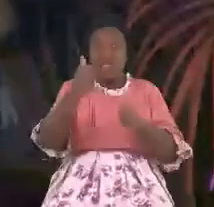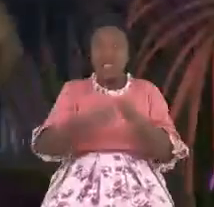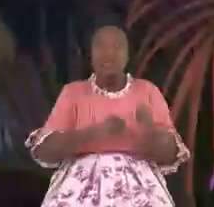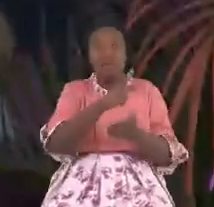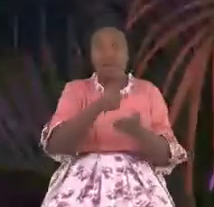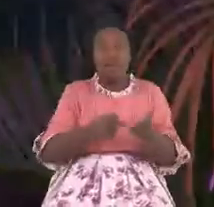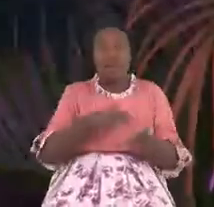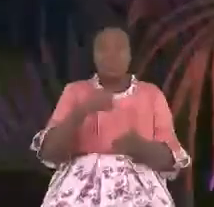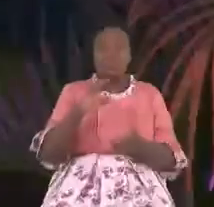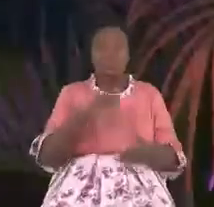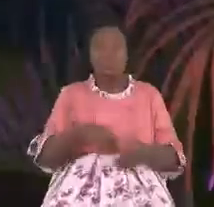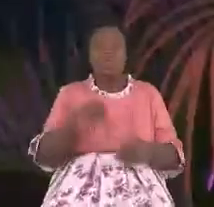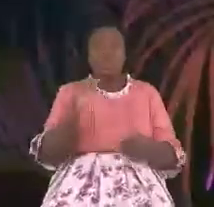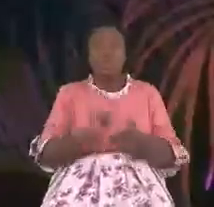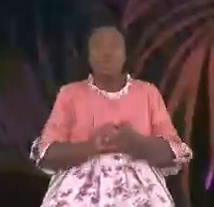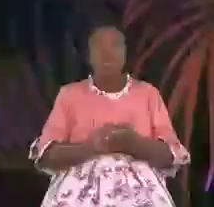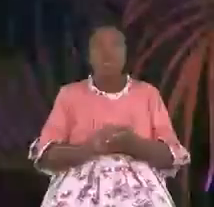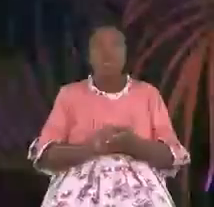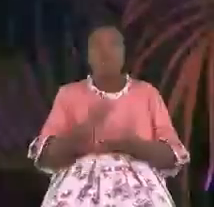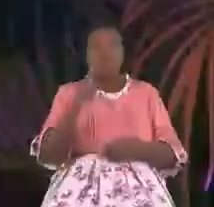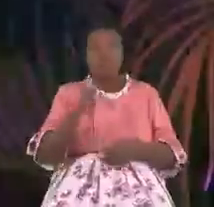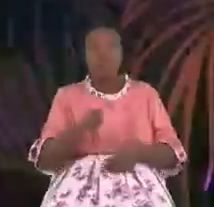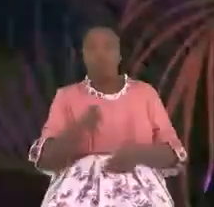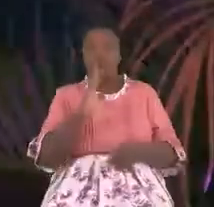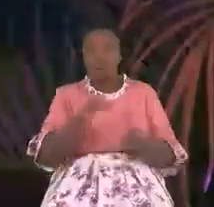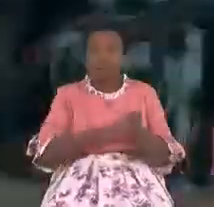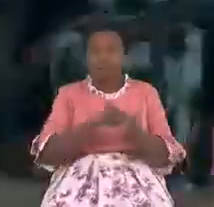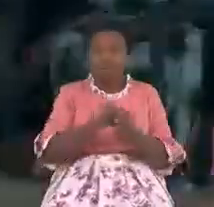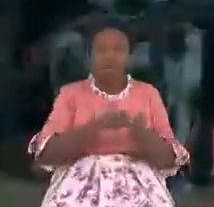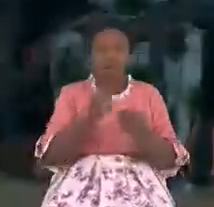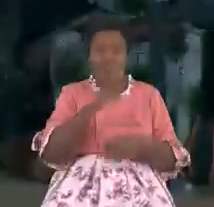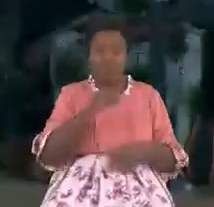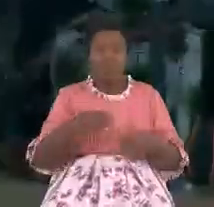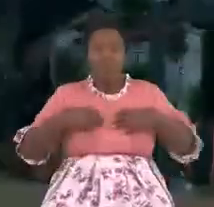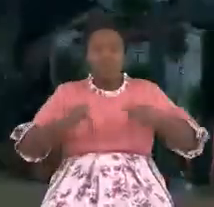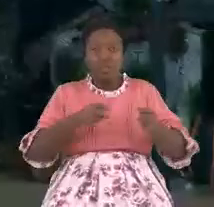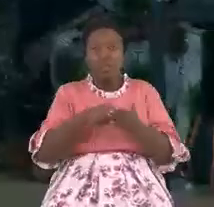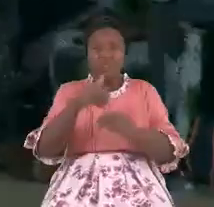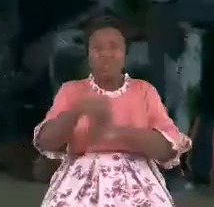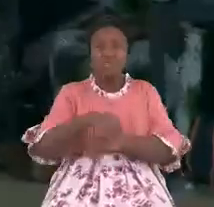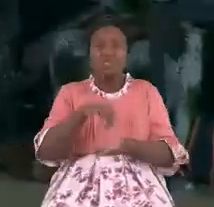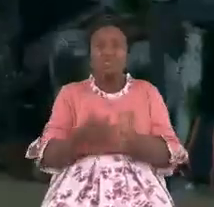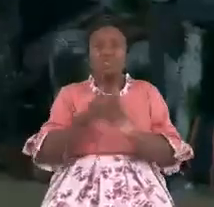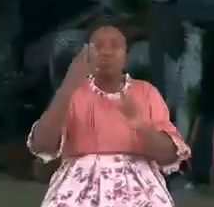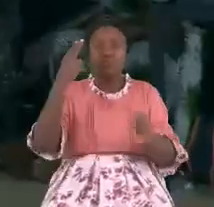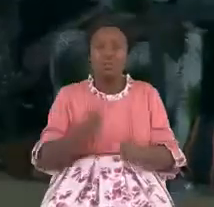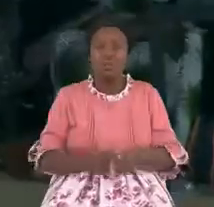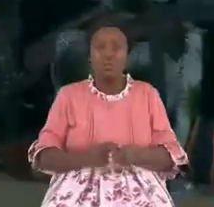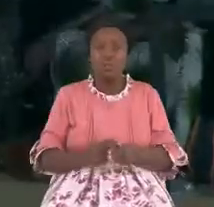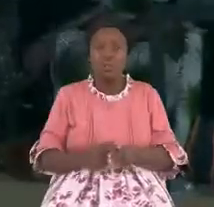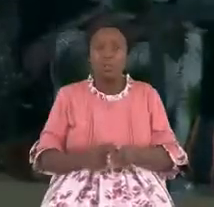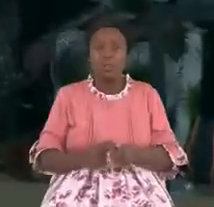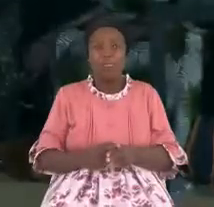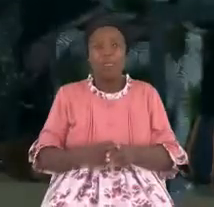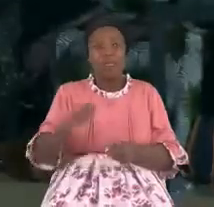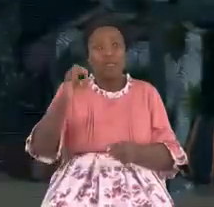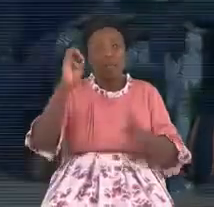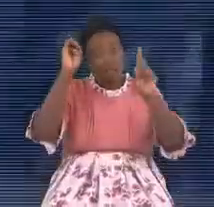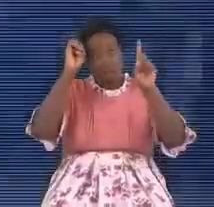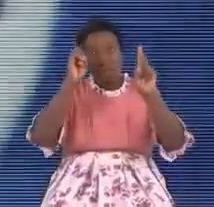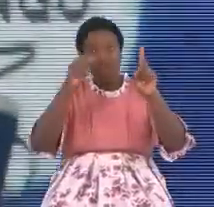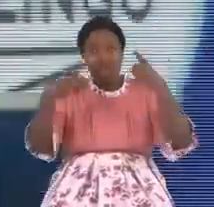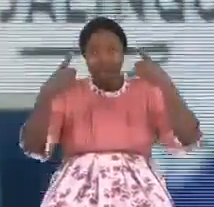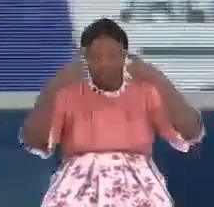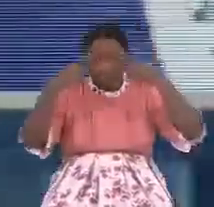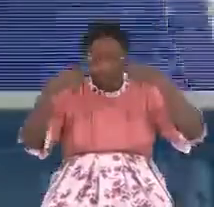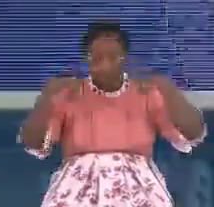be every whit whole tonight in Jesus' name. He announced, he declared,